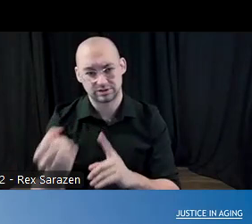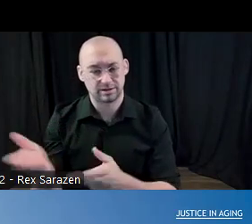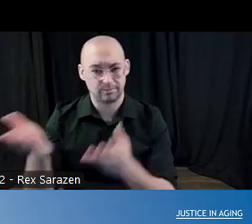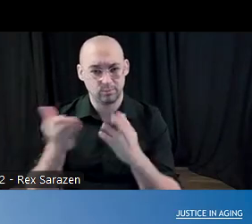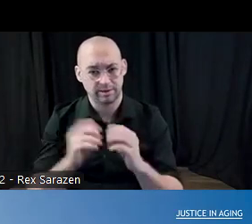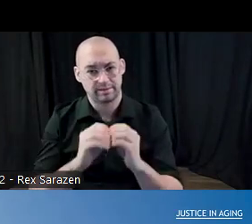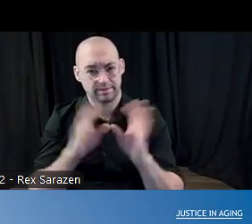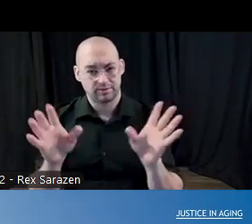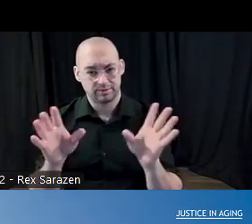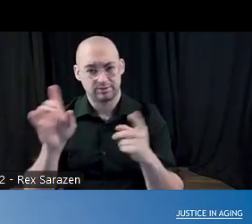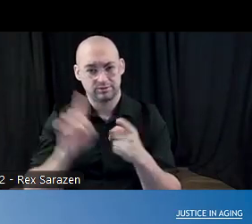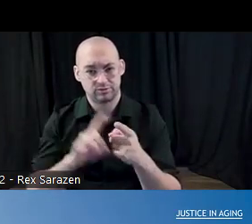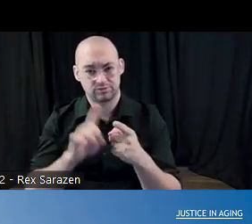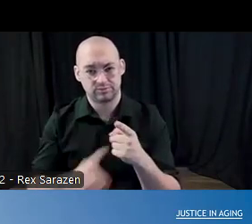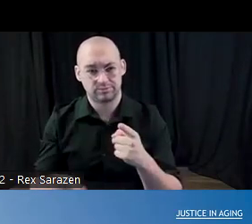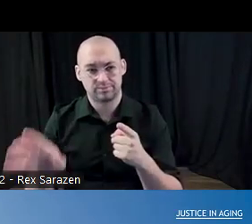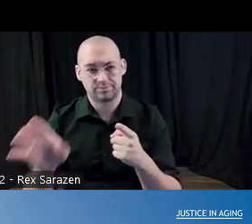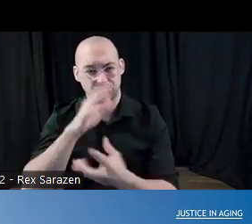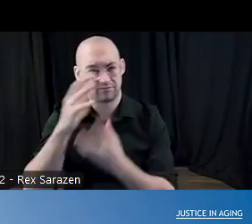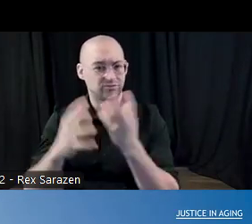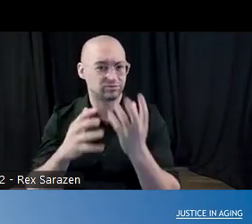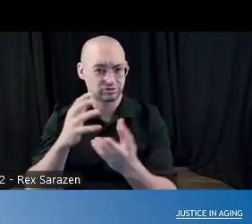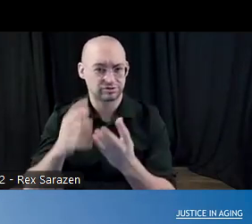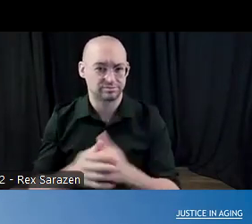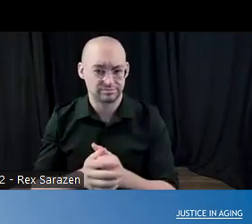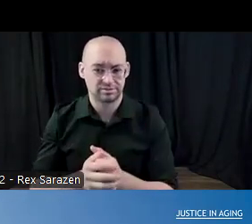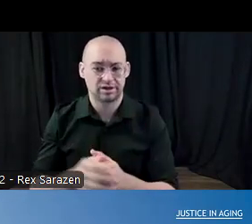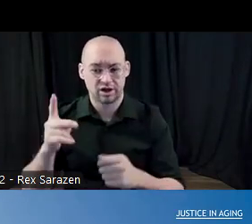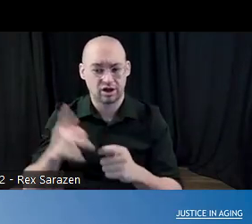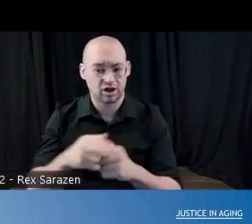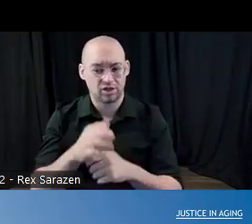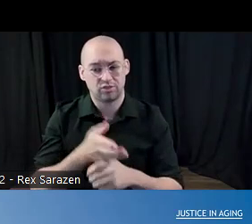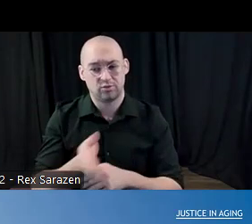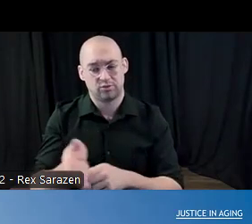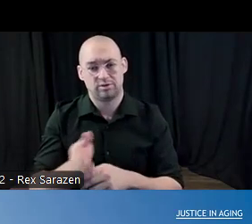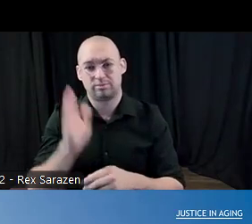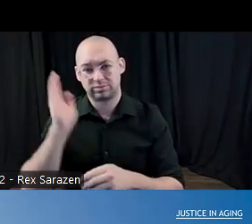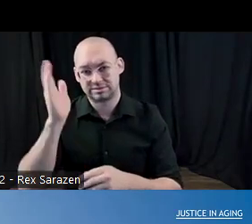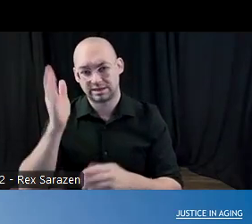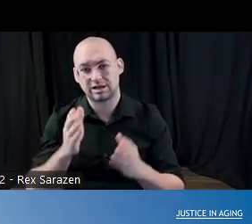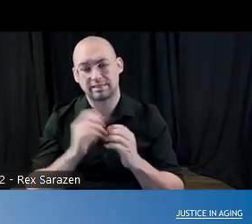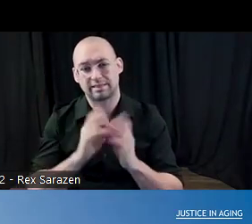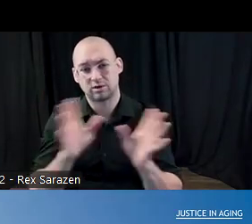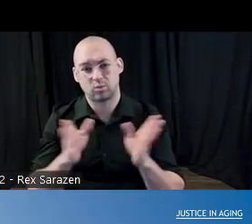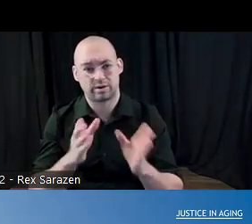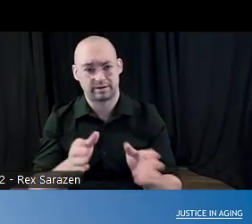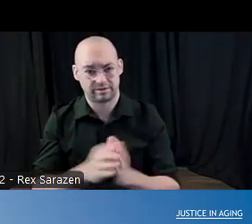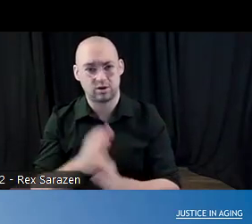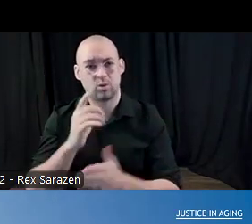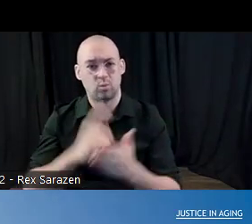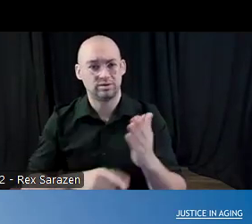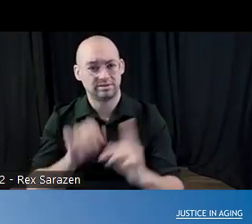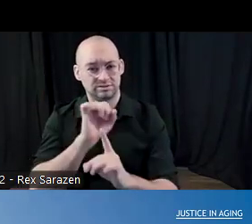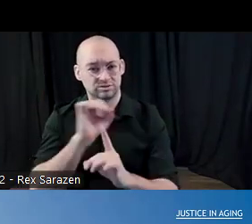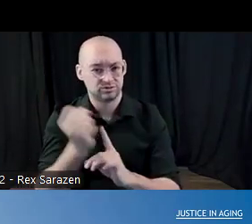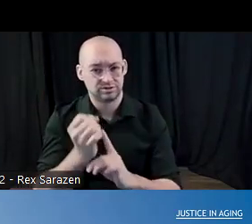clarity to the confusion, to cut through it, present it in clear ways. What is the situation? And